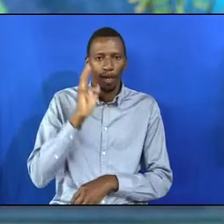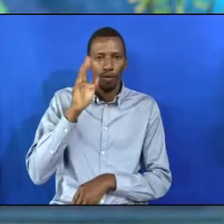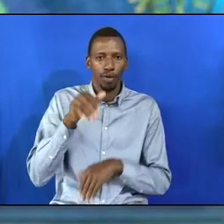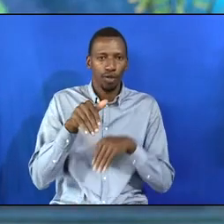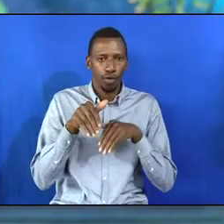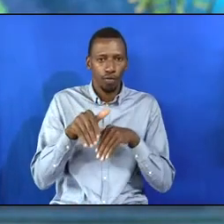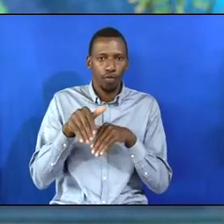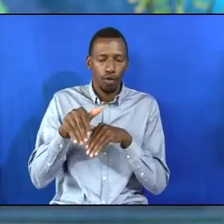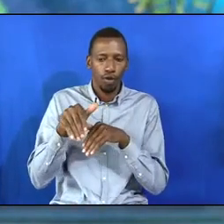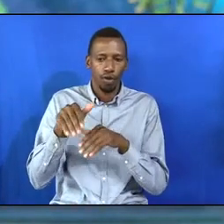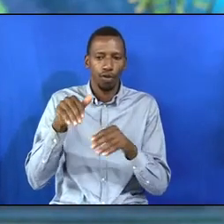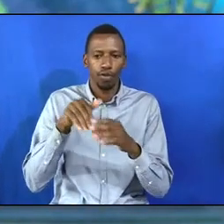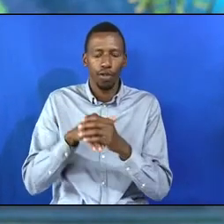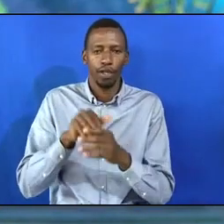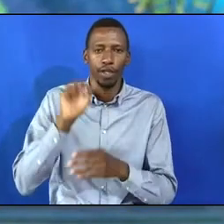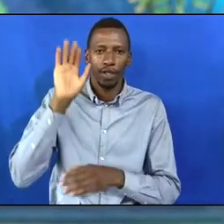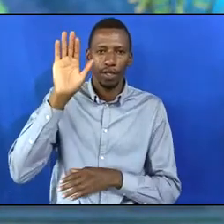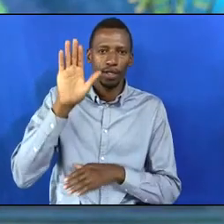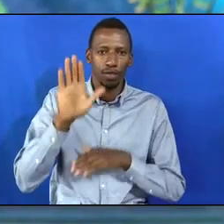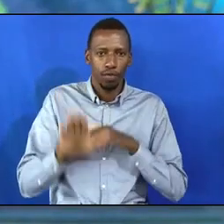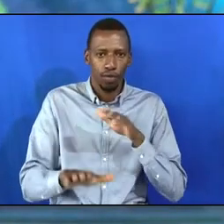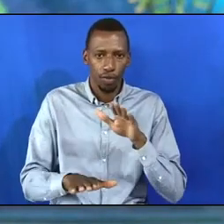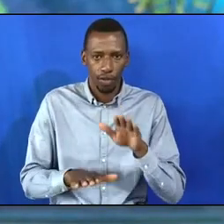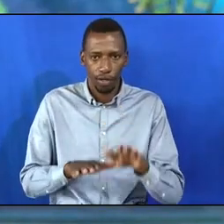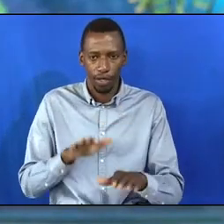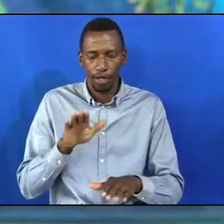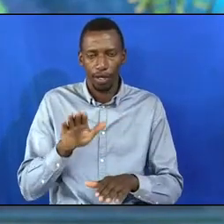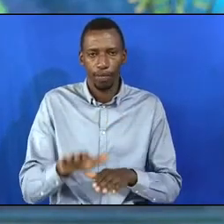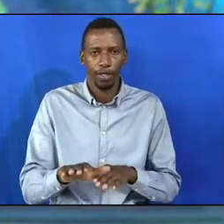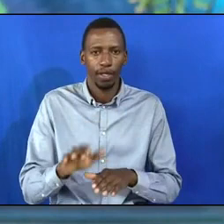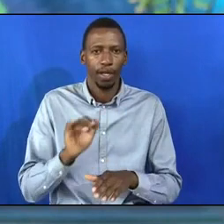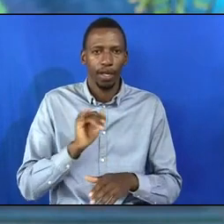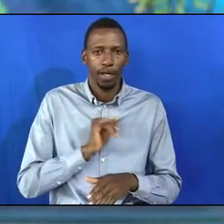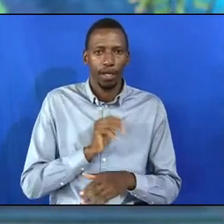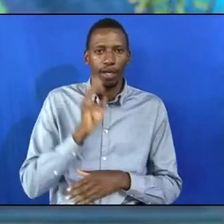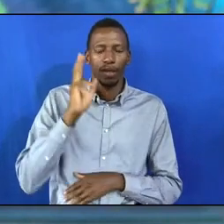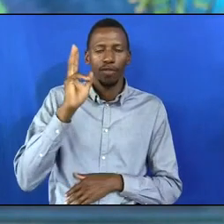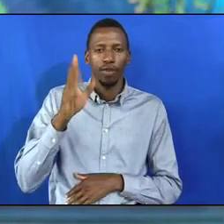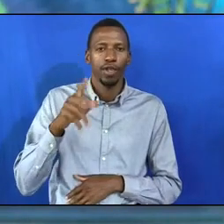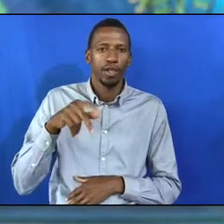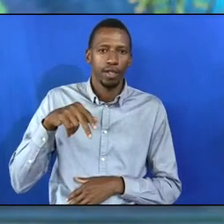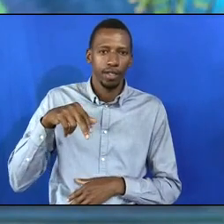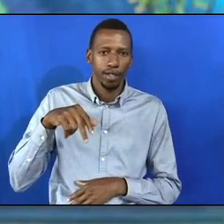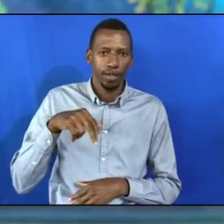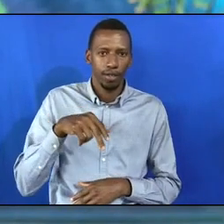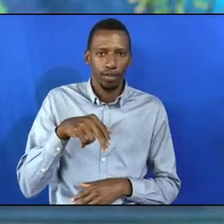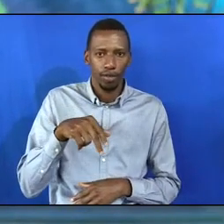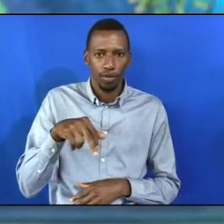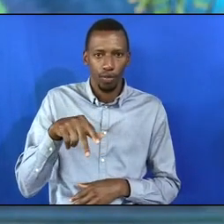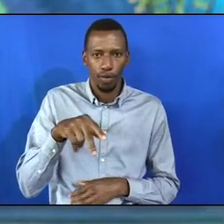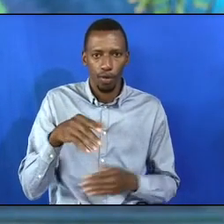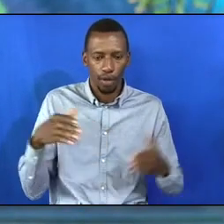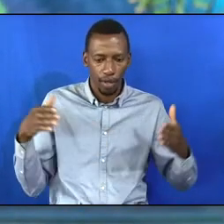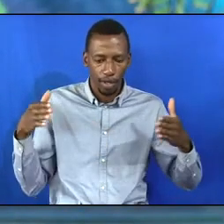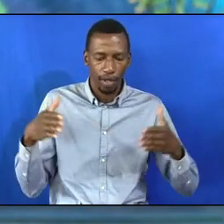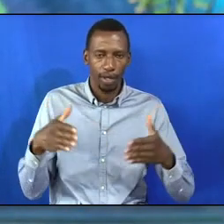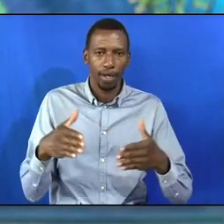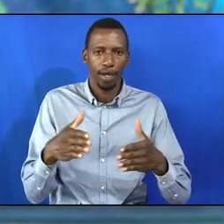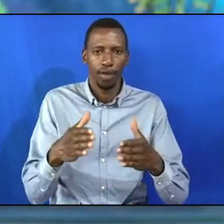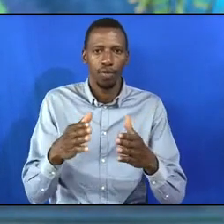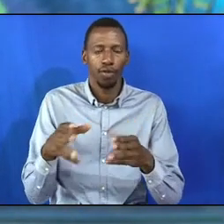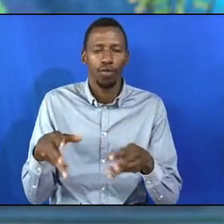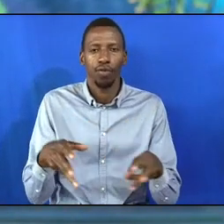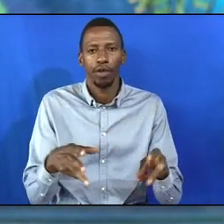follow in his footsteps. I will walk the narrow